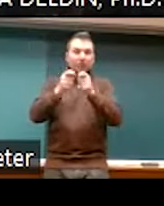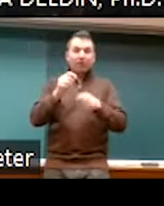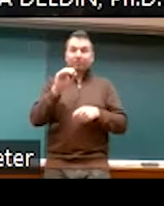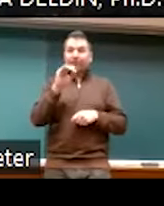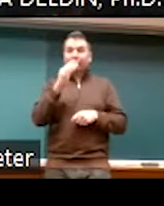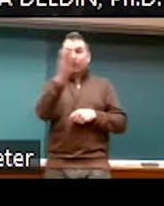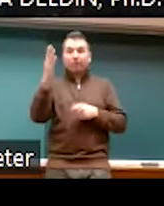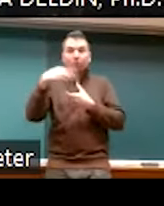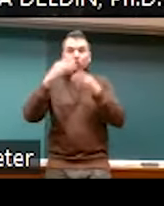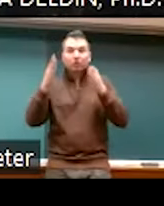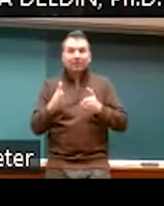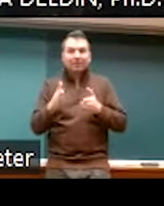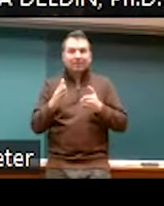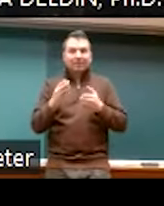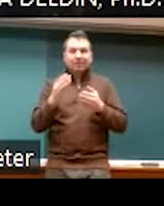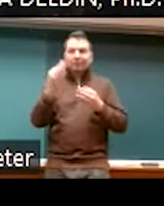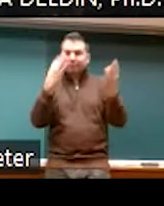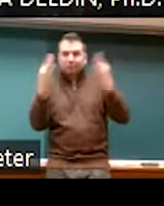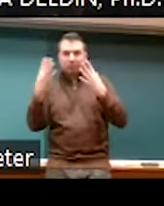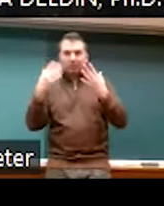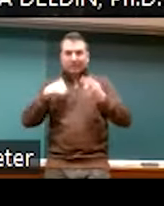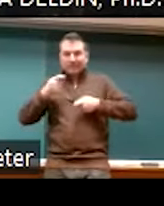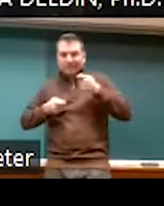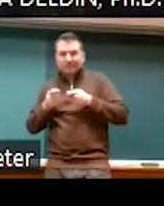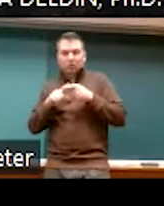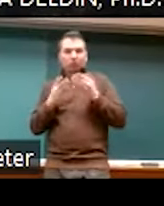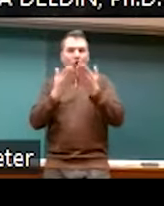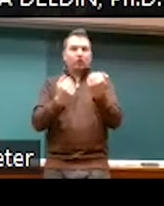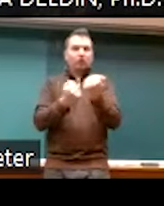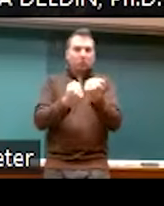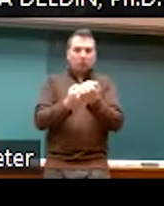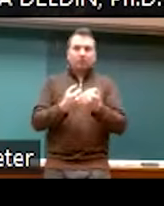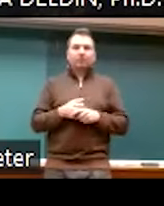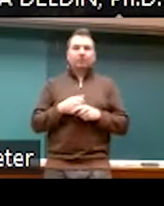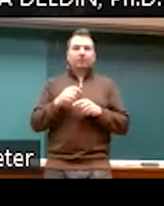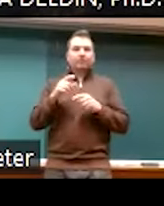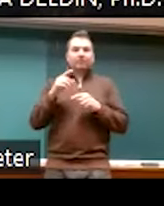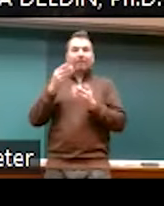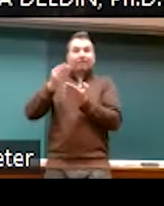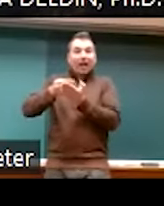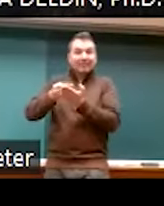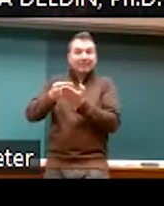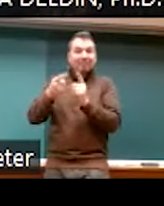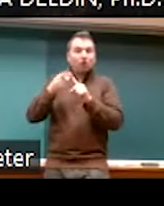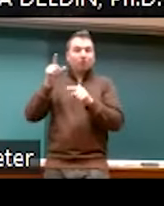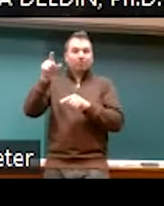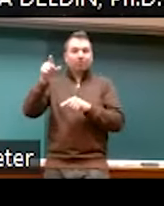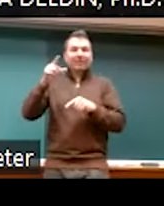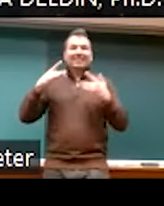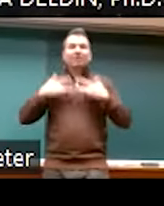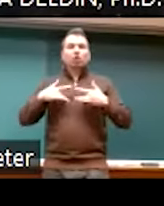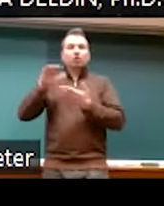from many people and funding for many people, particularly the University of Michigan Depression Center and Athletes Brain Health Foundation funded